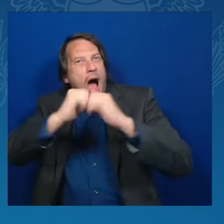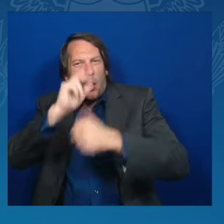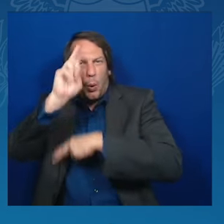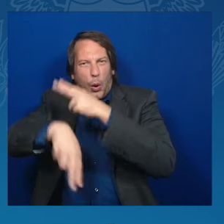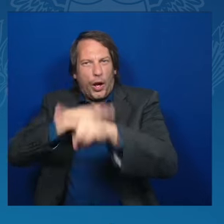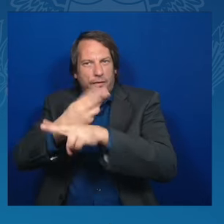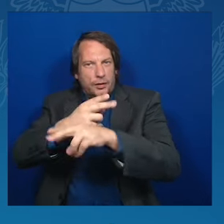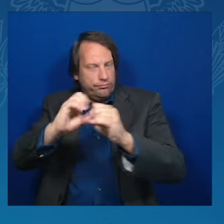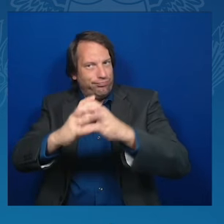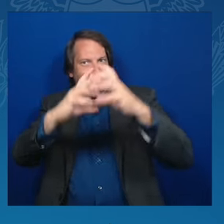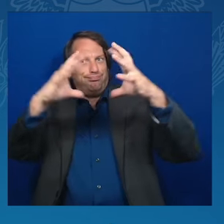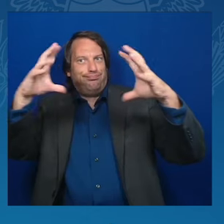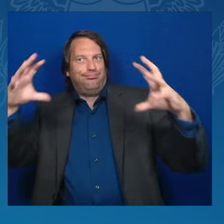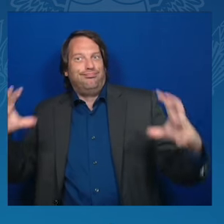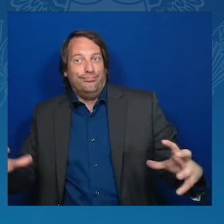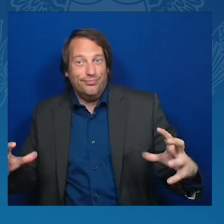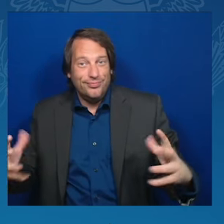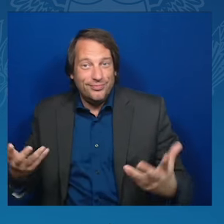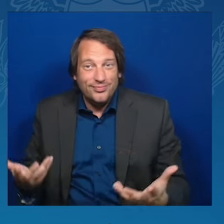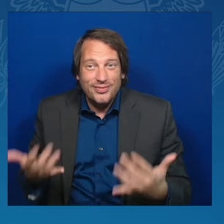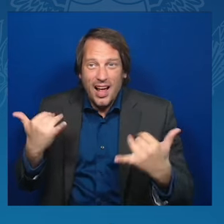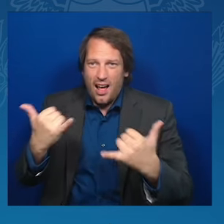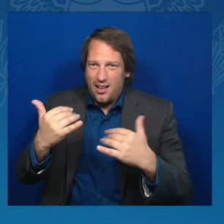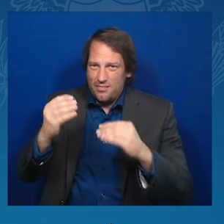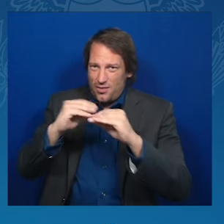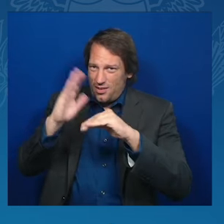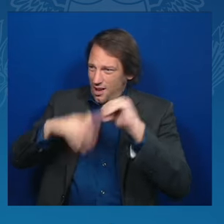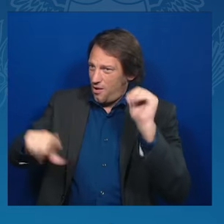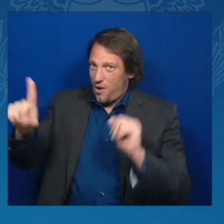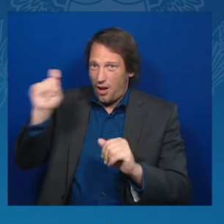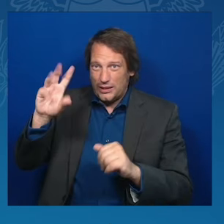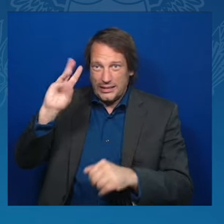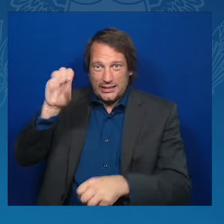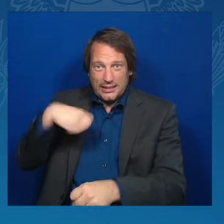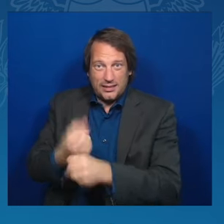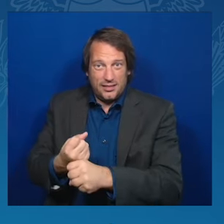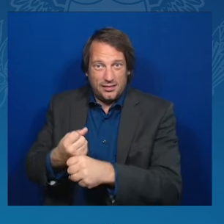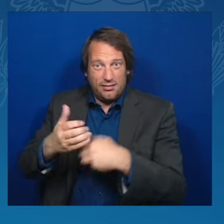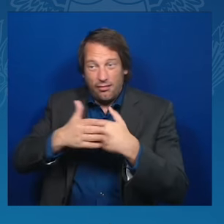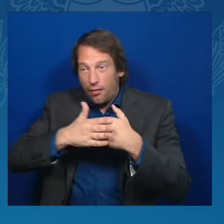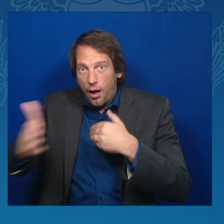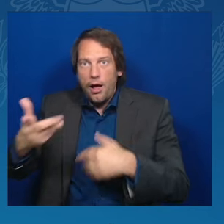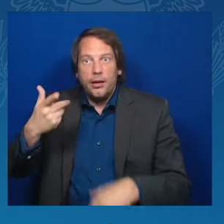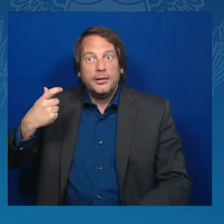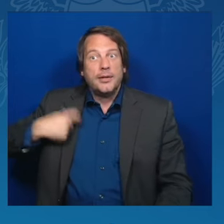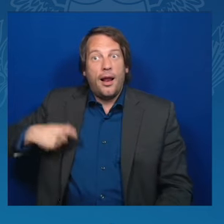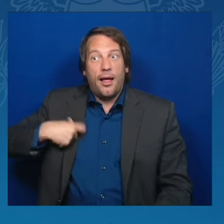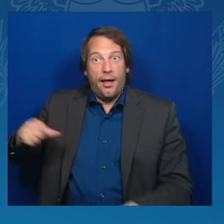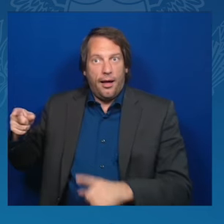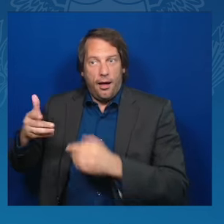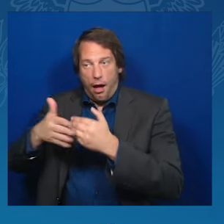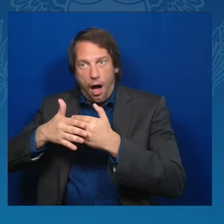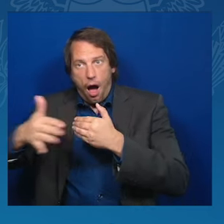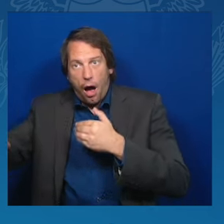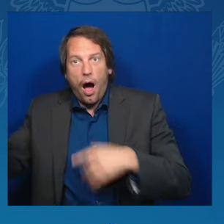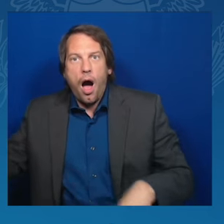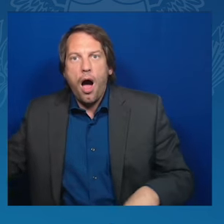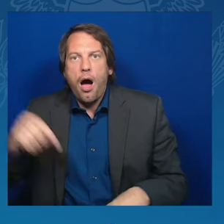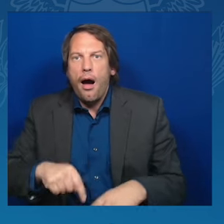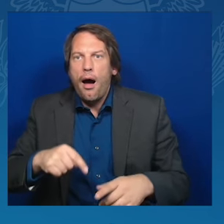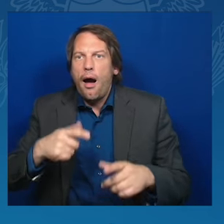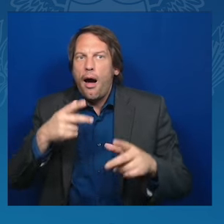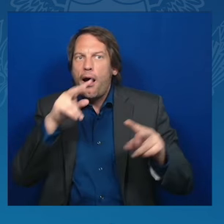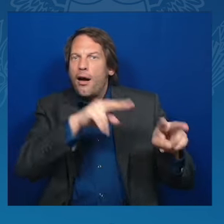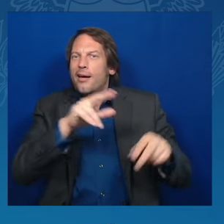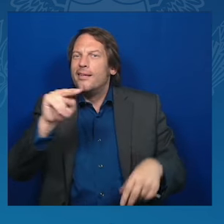Japanese delegation came to the United States and looked at the Naval Observatory through a telescope at the moon, we've agreed to be the